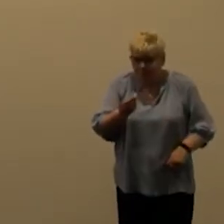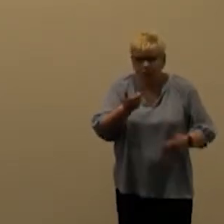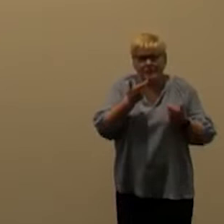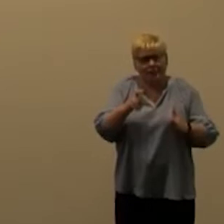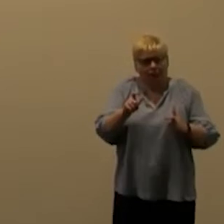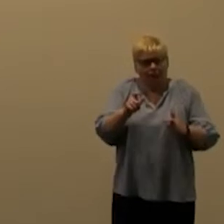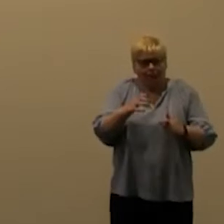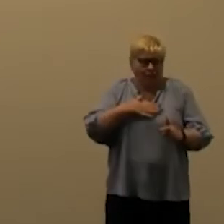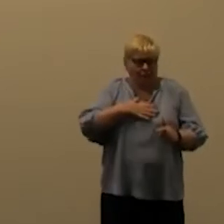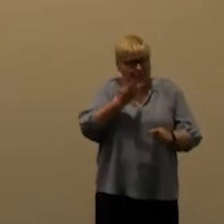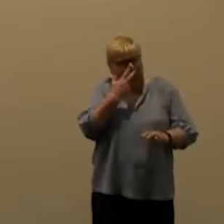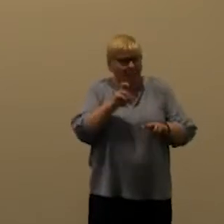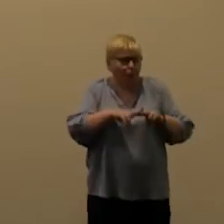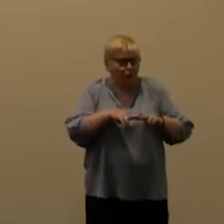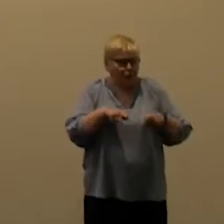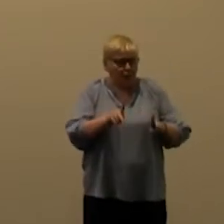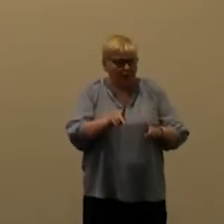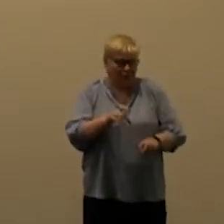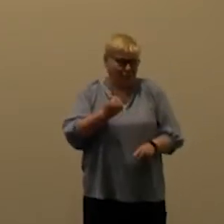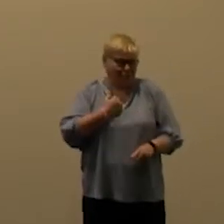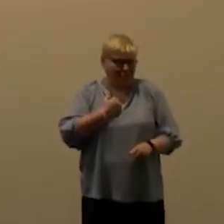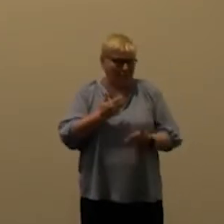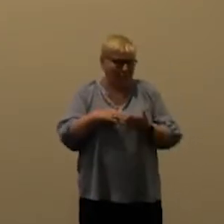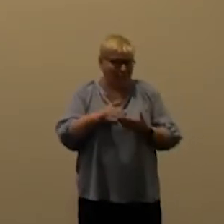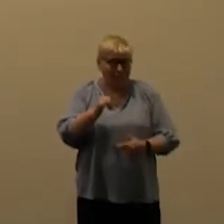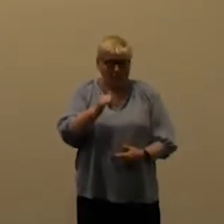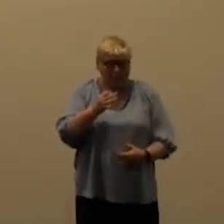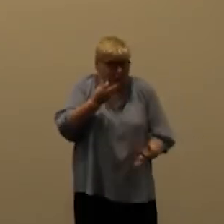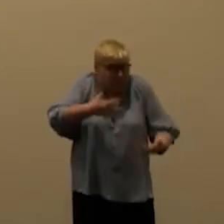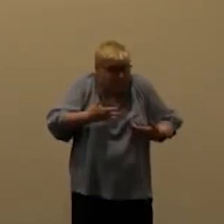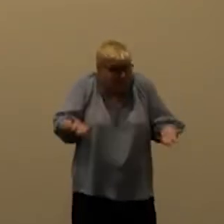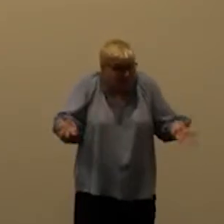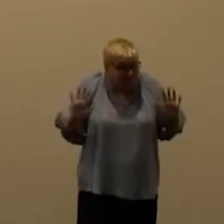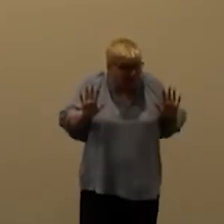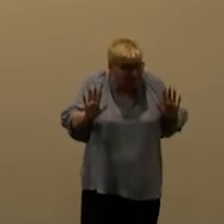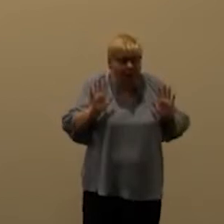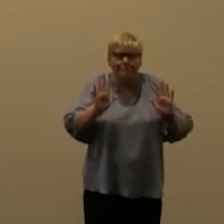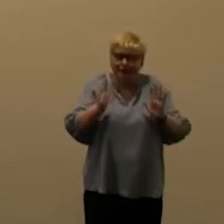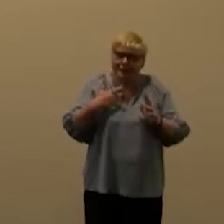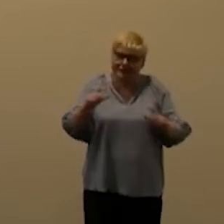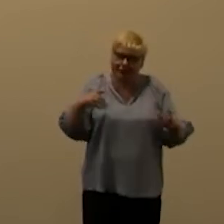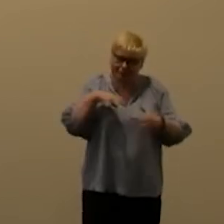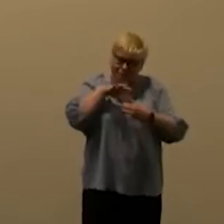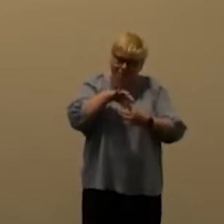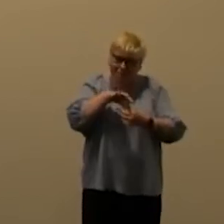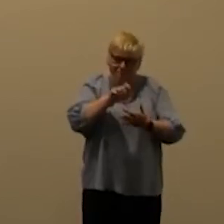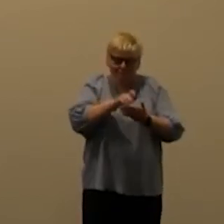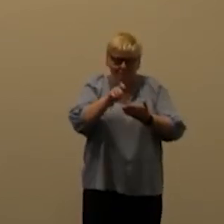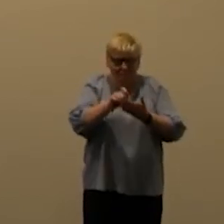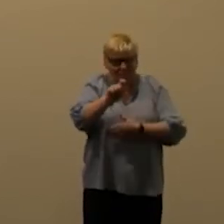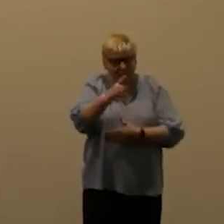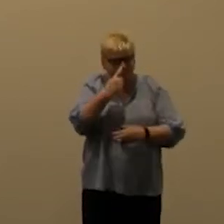of analog technology out there for us millennials, at least if it's just me holding the torch for postcards, at